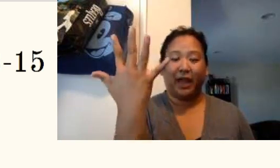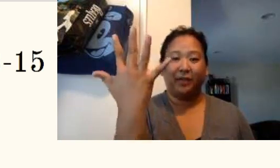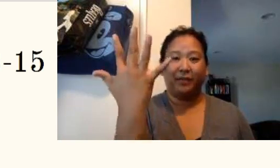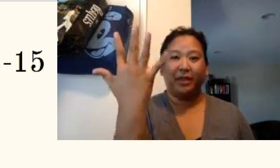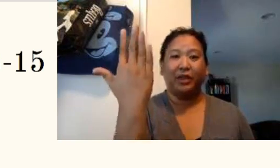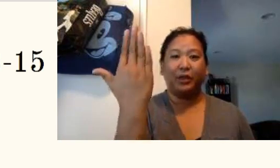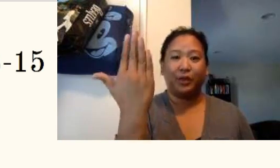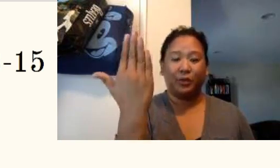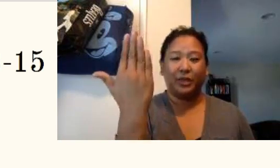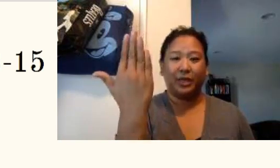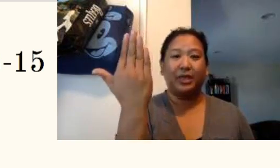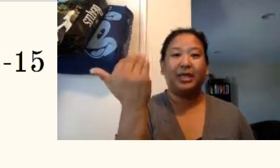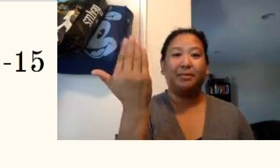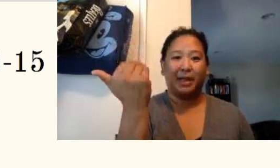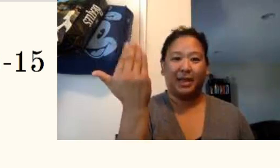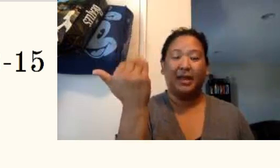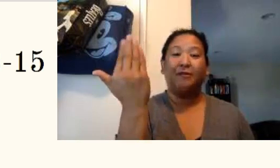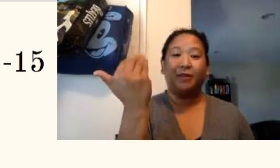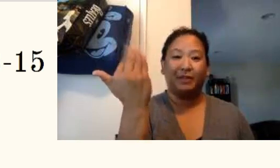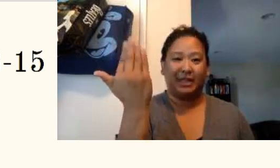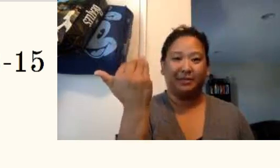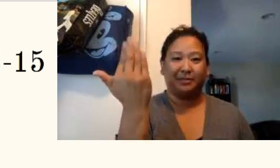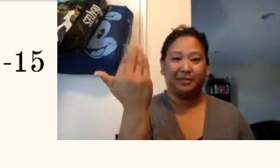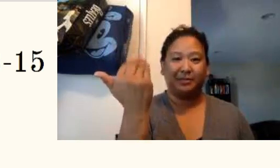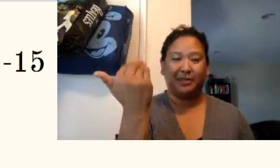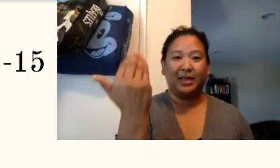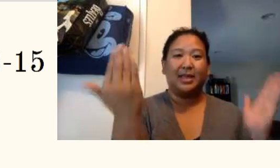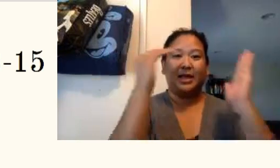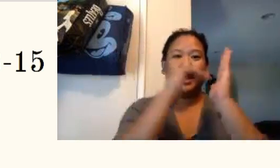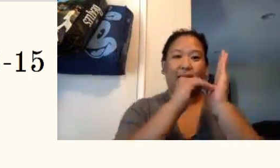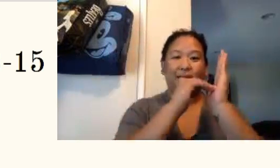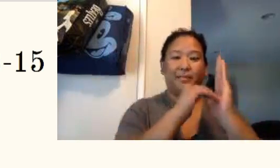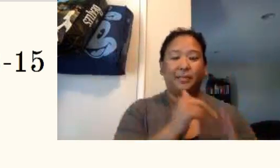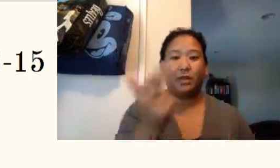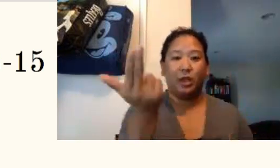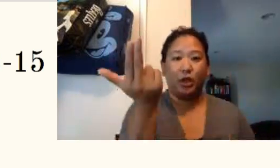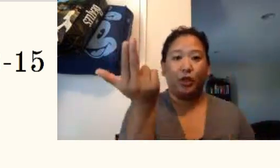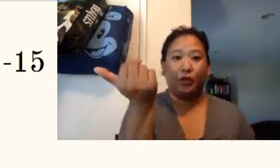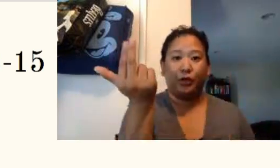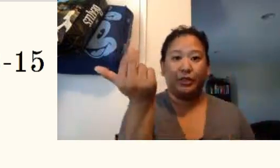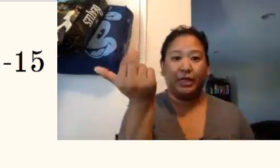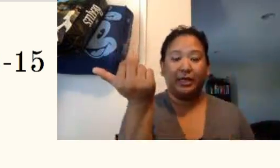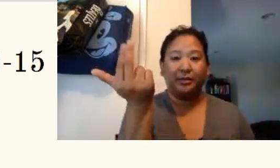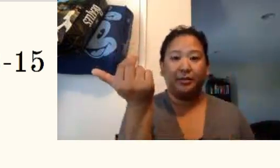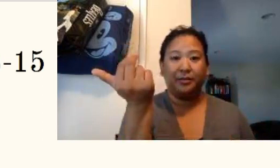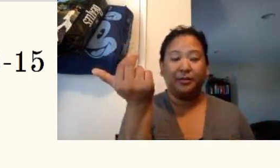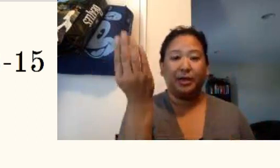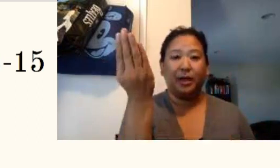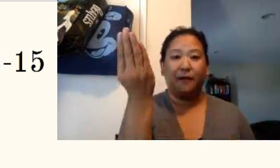your 5, you close it, you bend it. 15. Again.